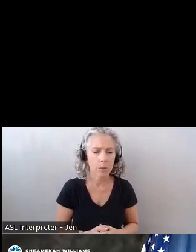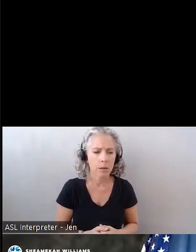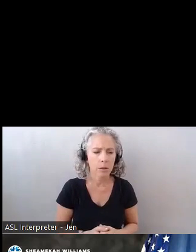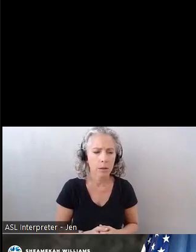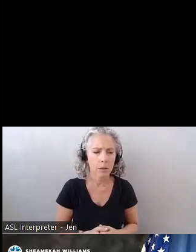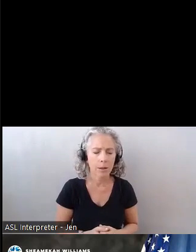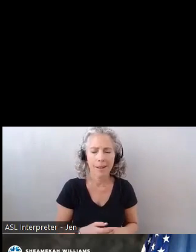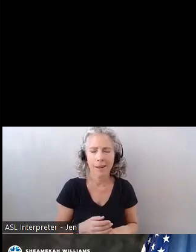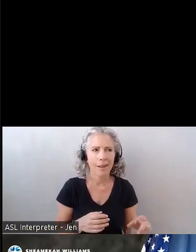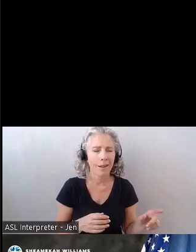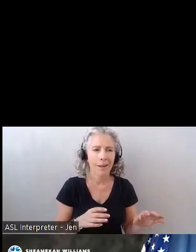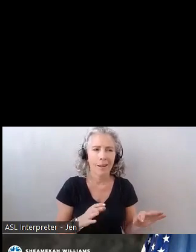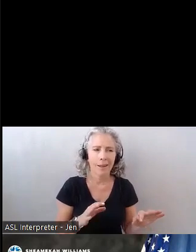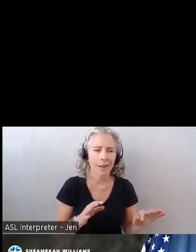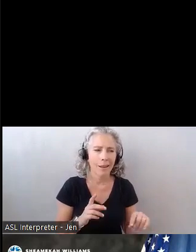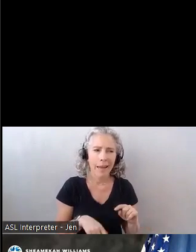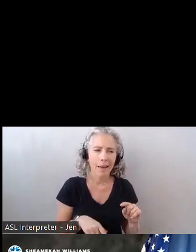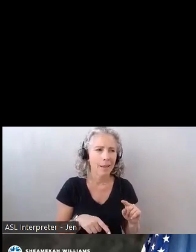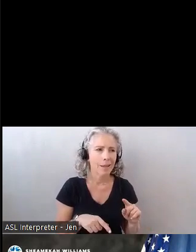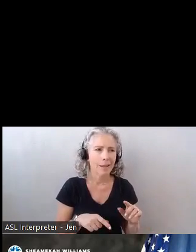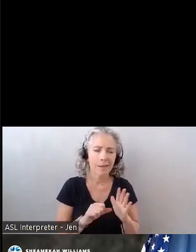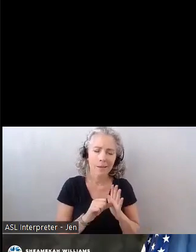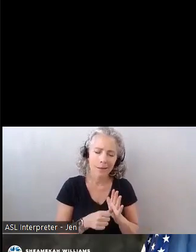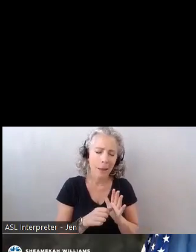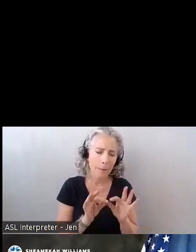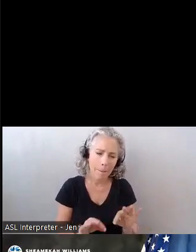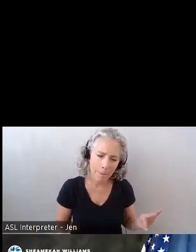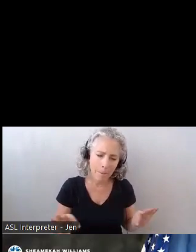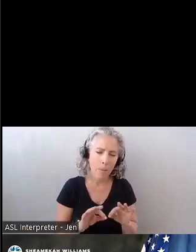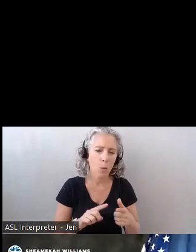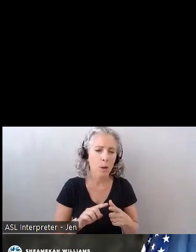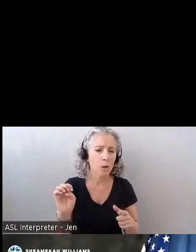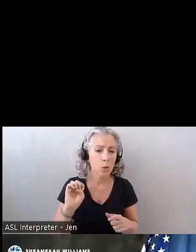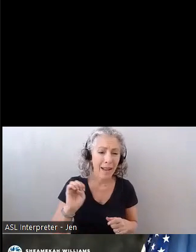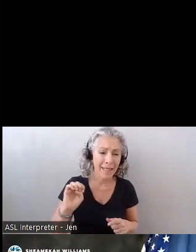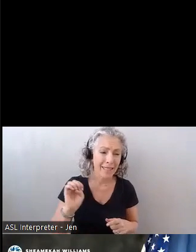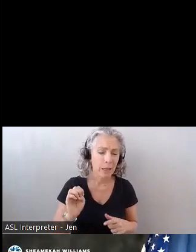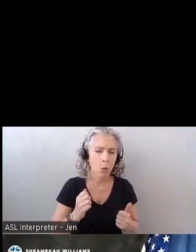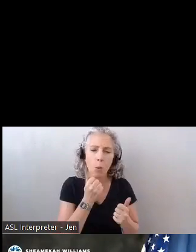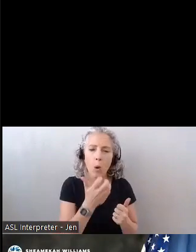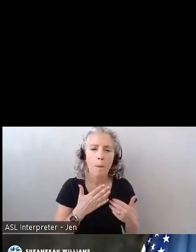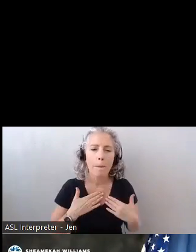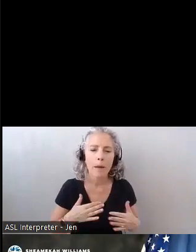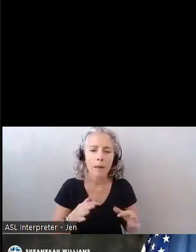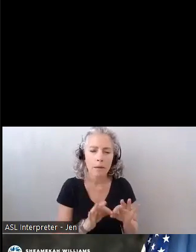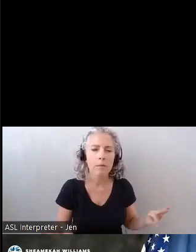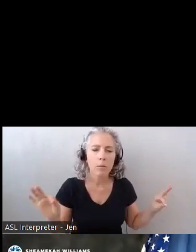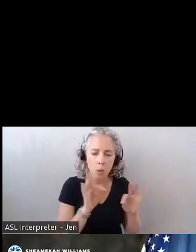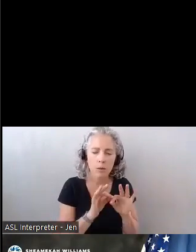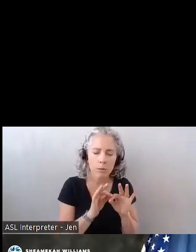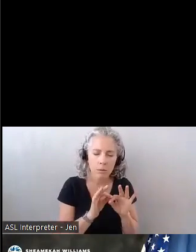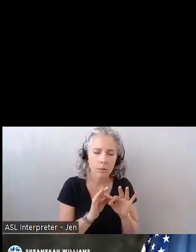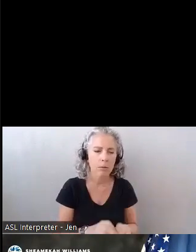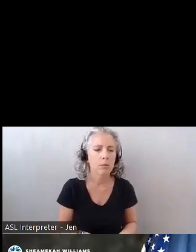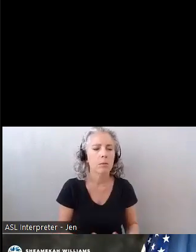how important often when you're in crisis or when you're going through a traumatic incident, that a warm body can be significant. Workforce that are